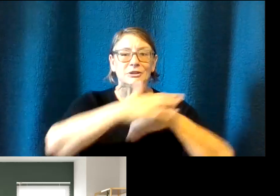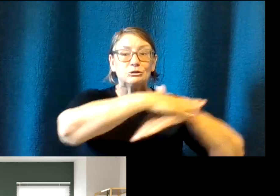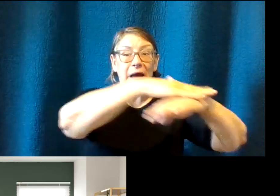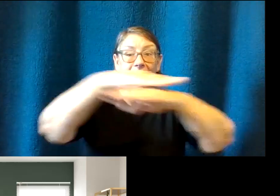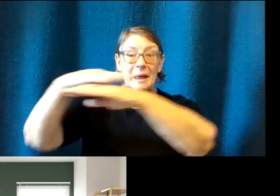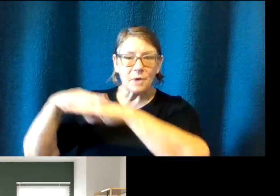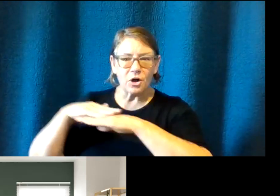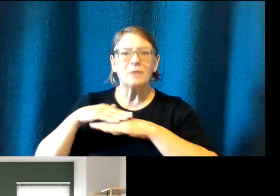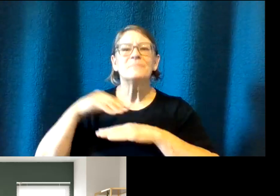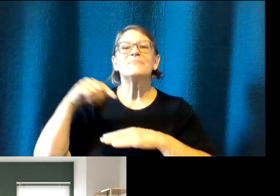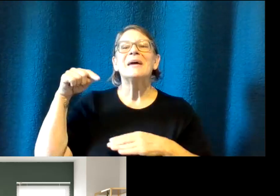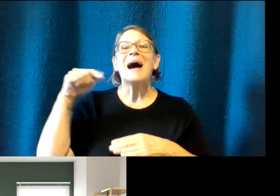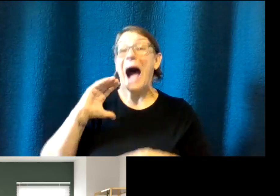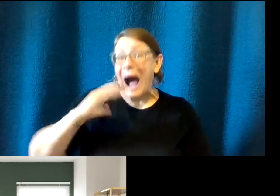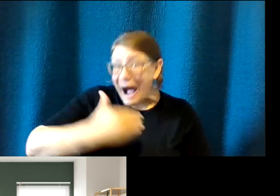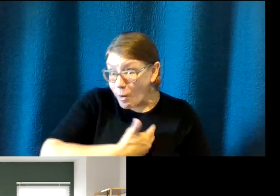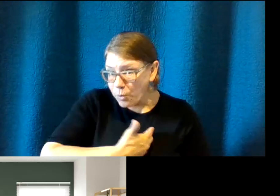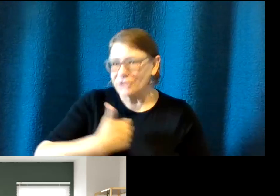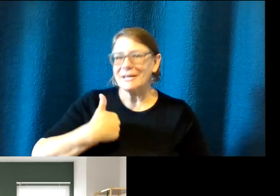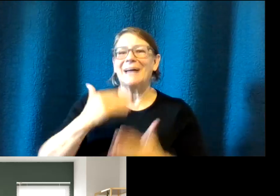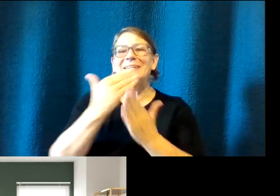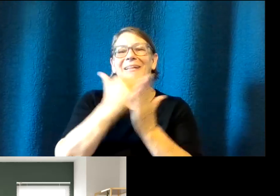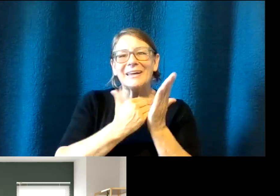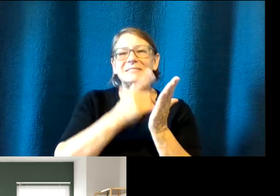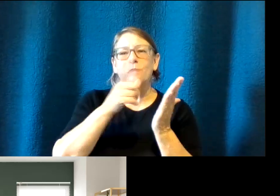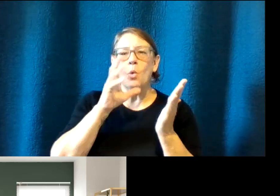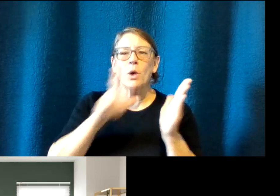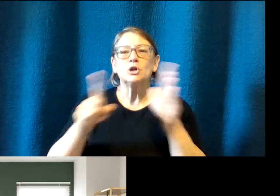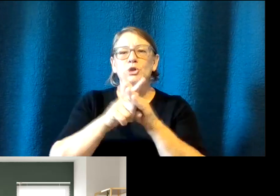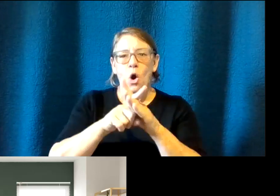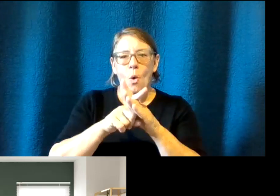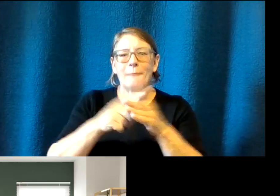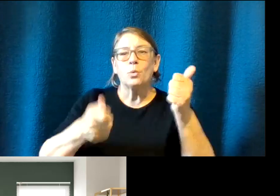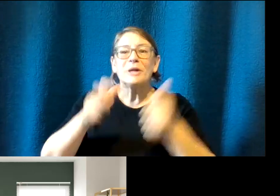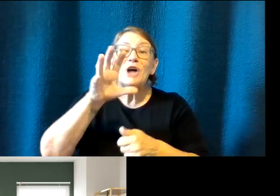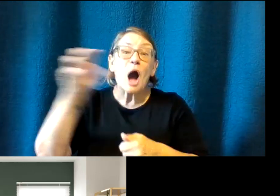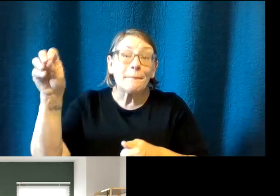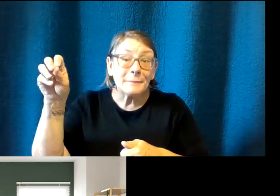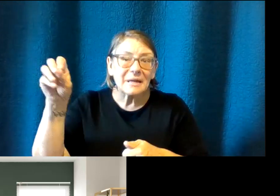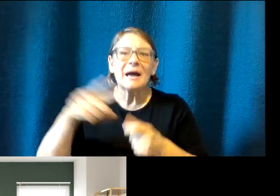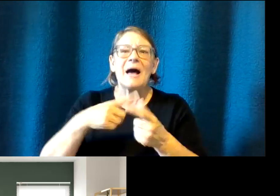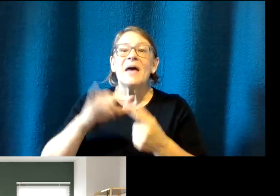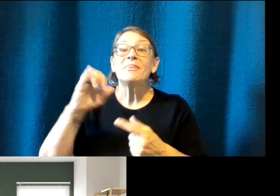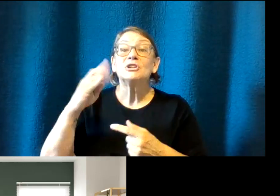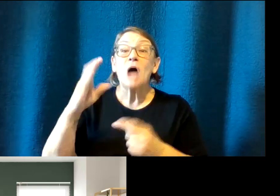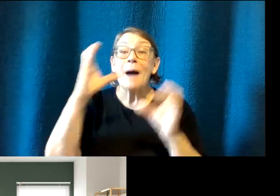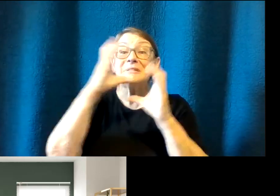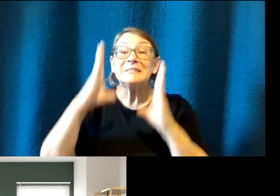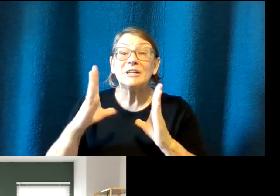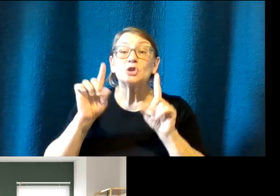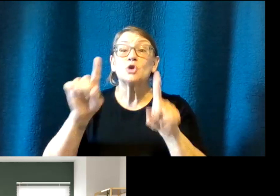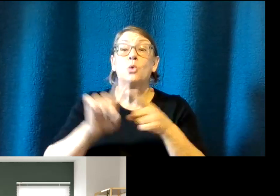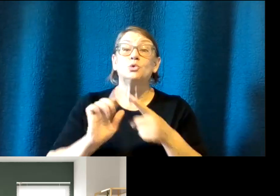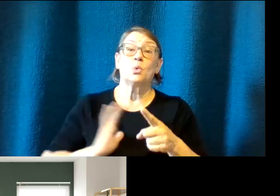has a list of the employers that are going to be attending the job fair, and then job seekers go on our virtual